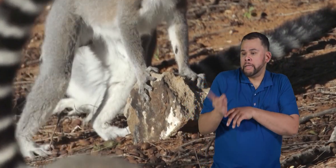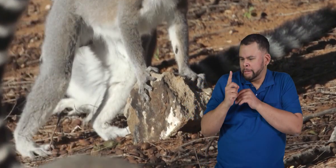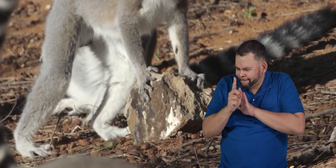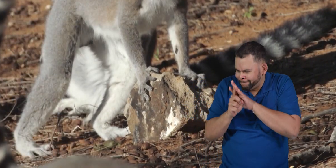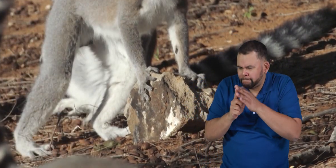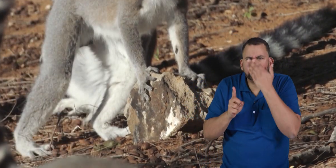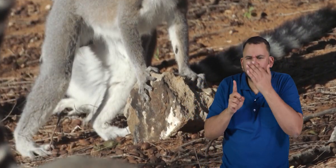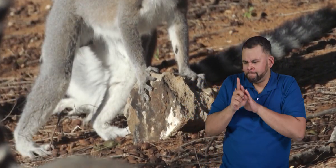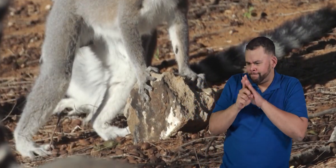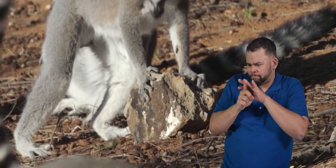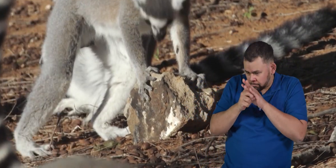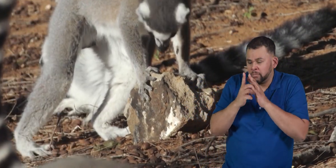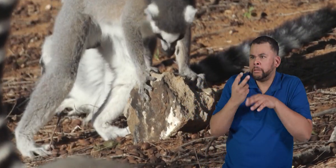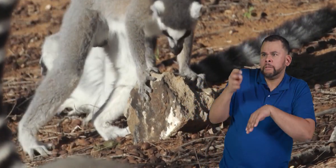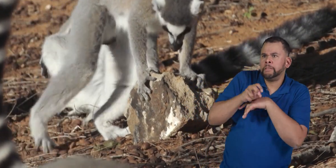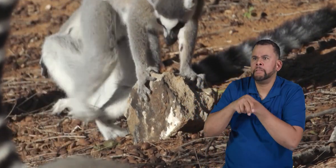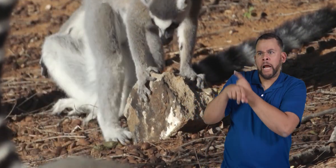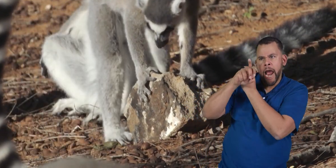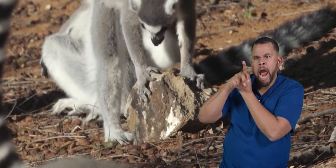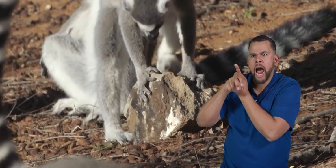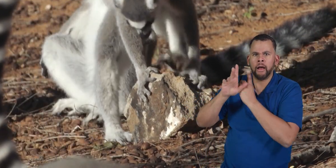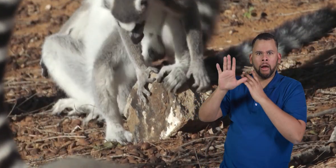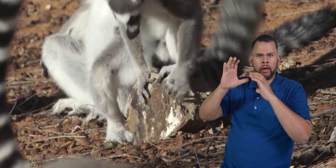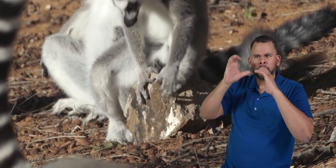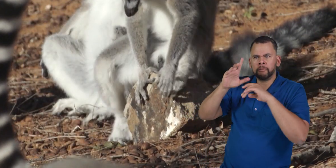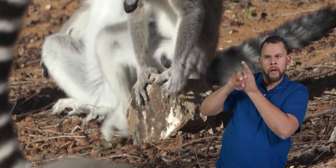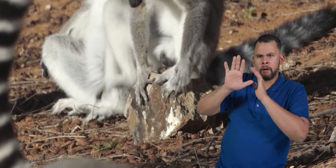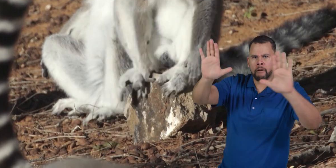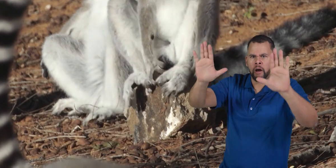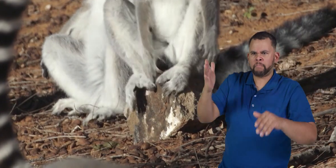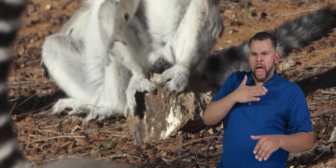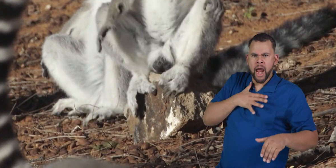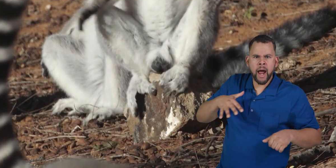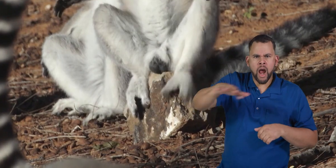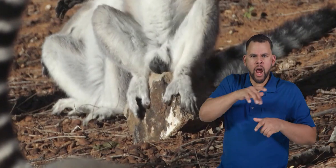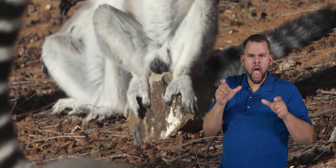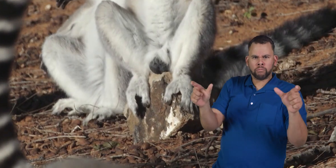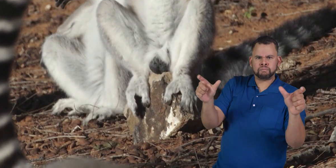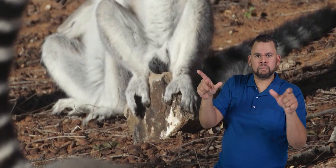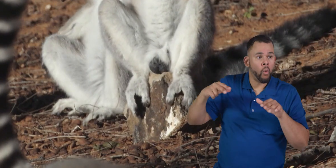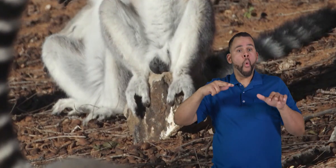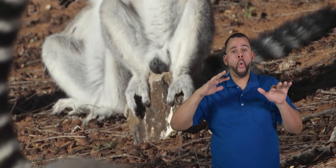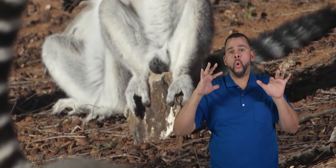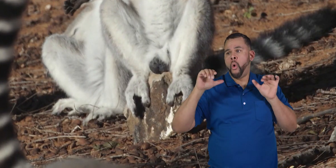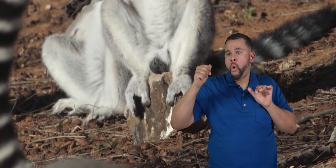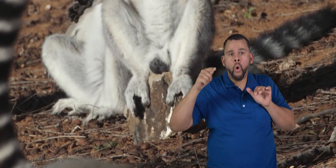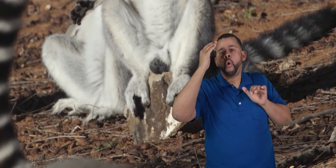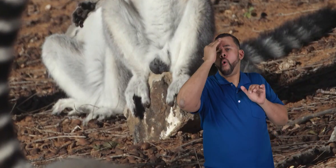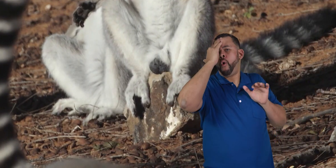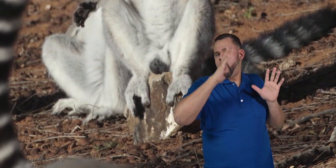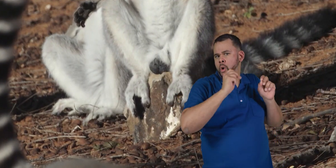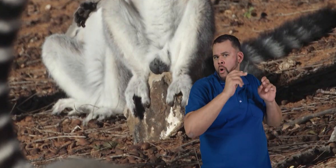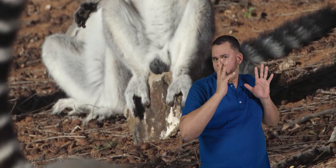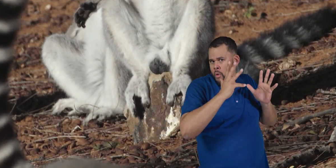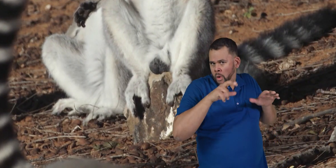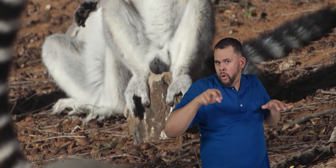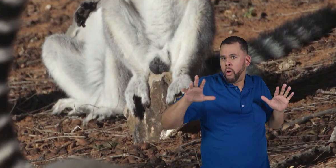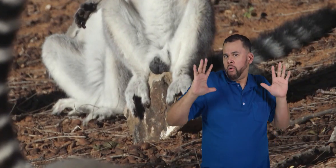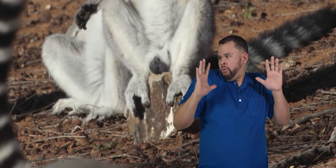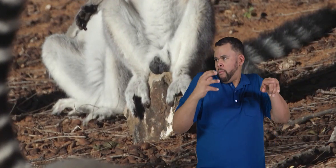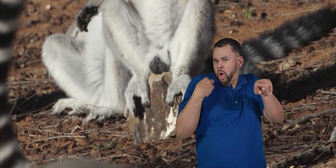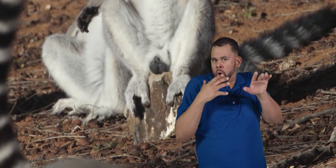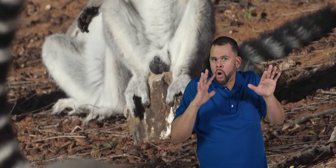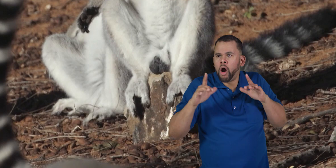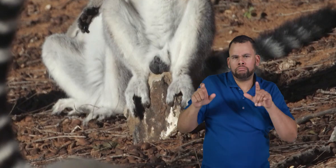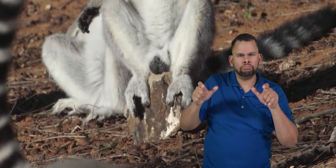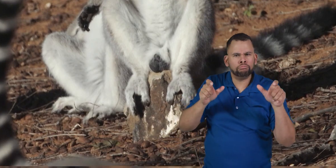lemurs rub their tails on special scent glands and then wave them around to let other lemurs know who the boss is or